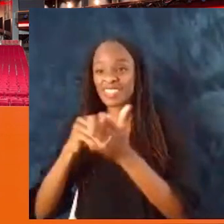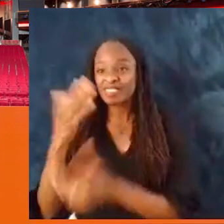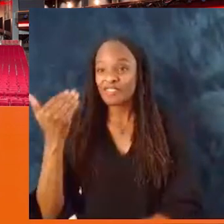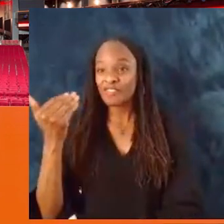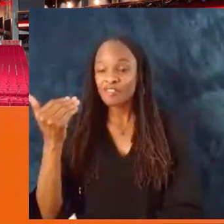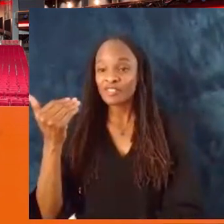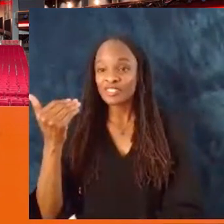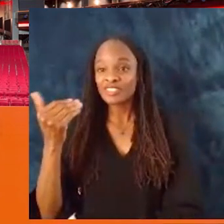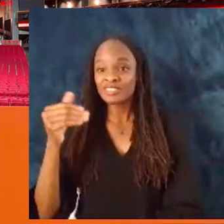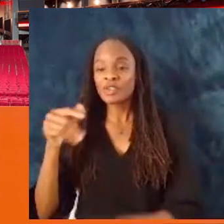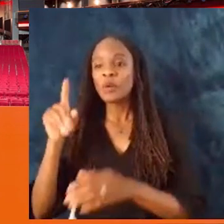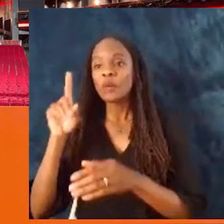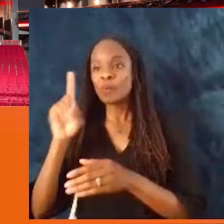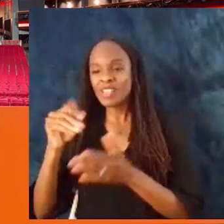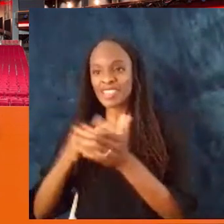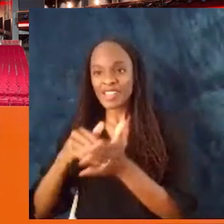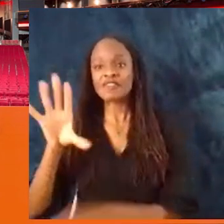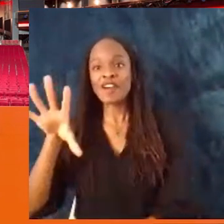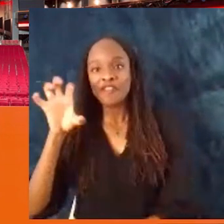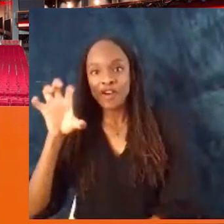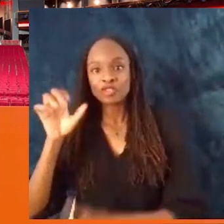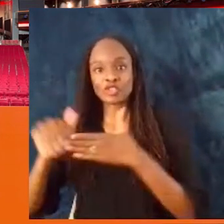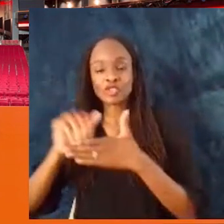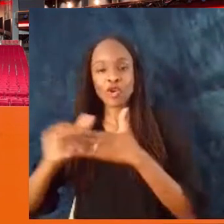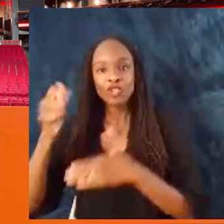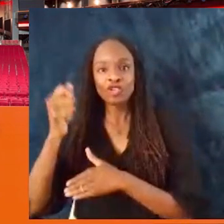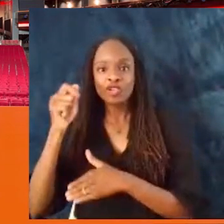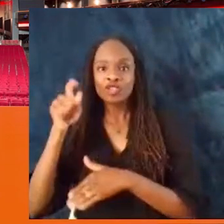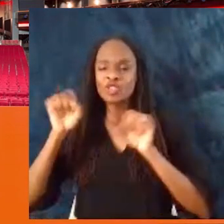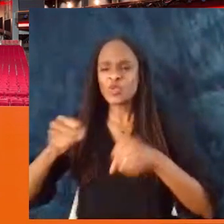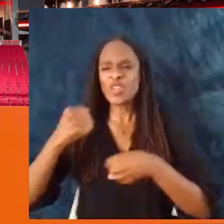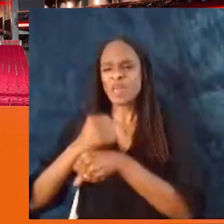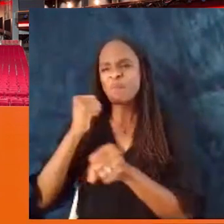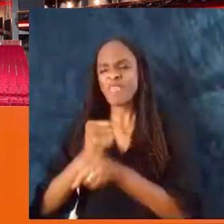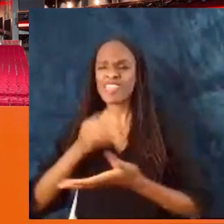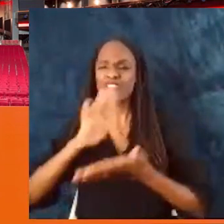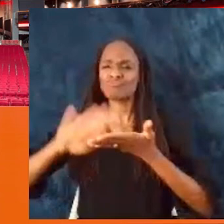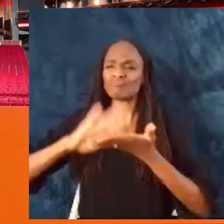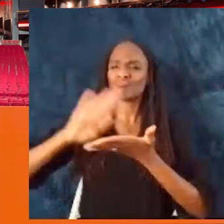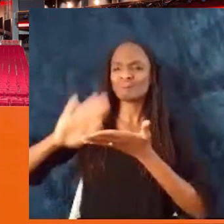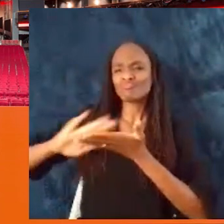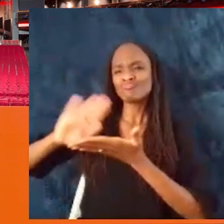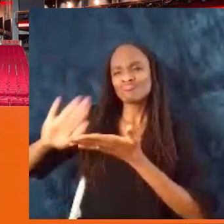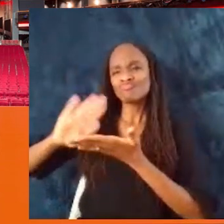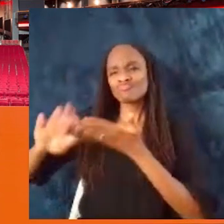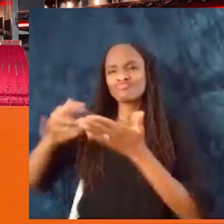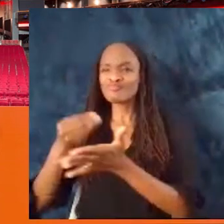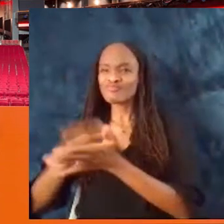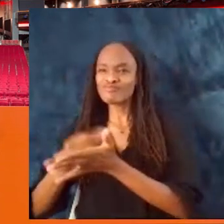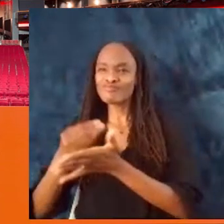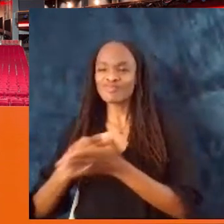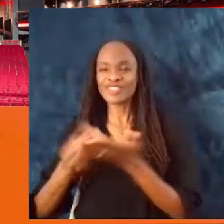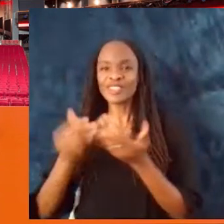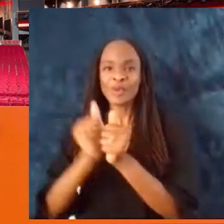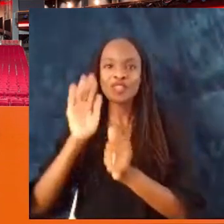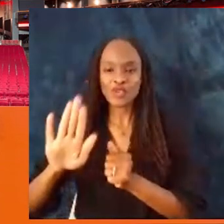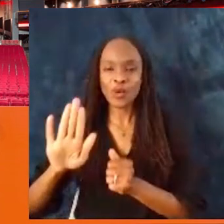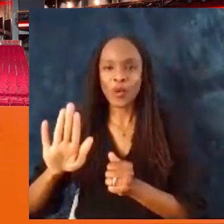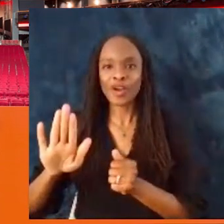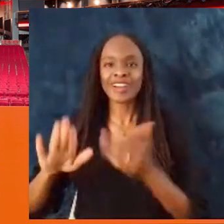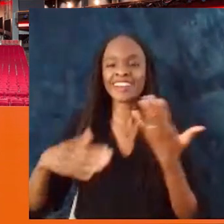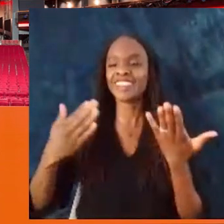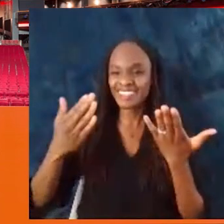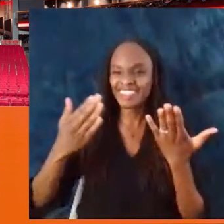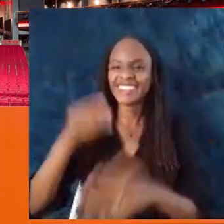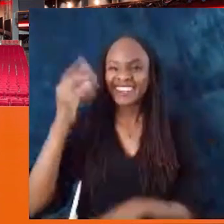Comcast NBC Universal, so you can make it rain on your future productions. I hope I'm not swearing in sign language. I apologize